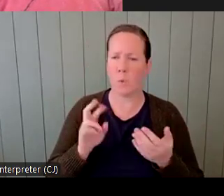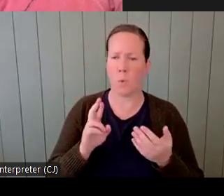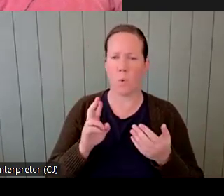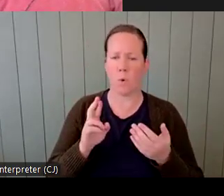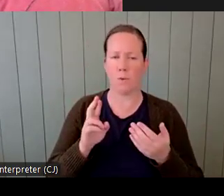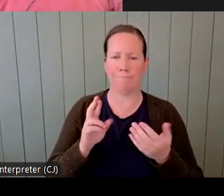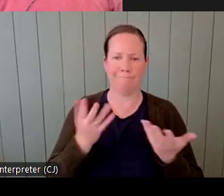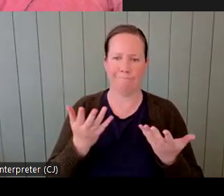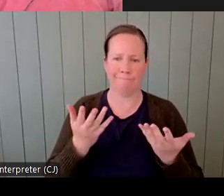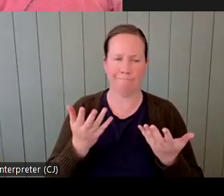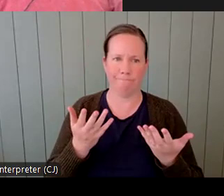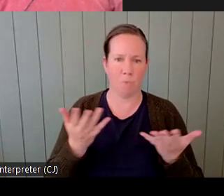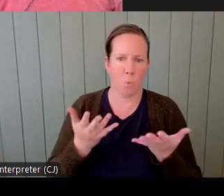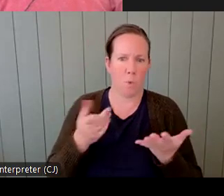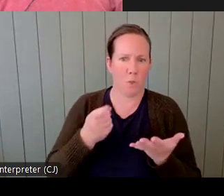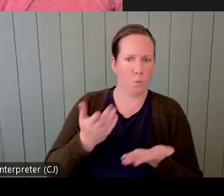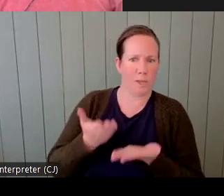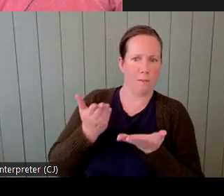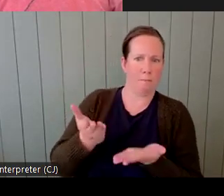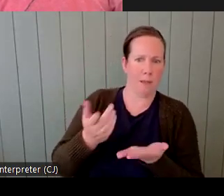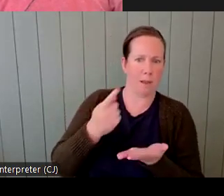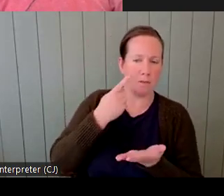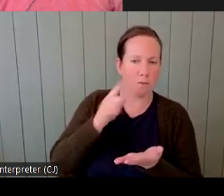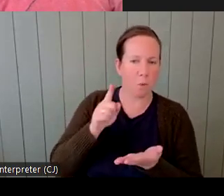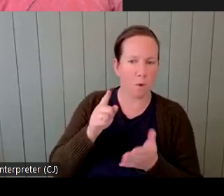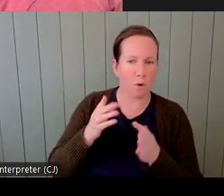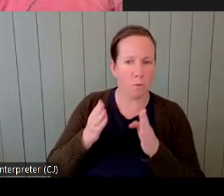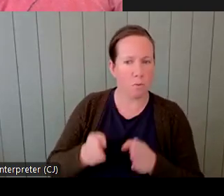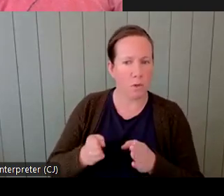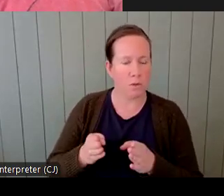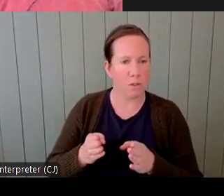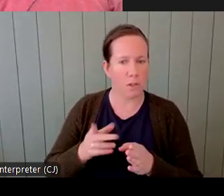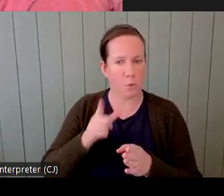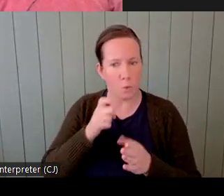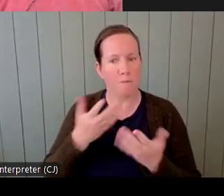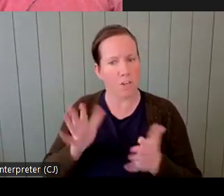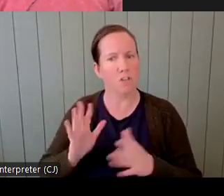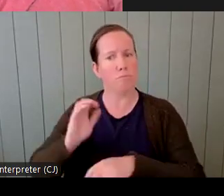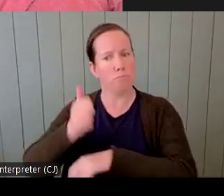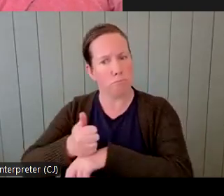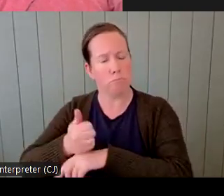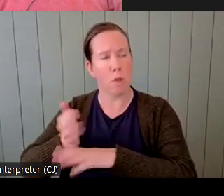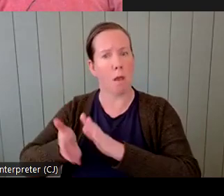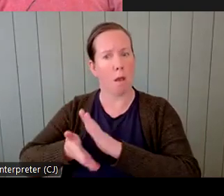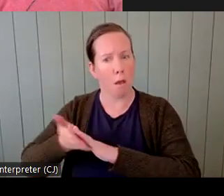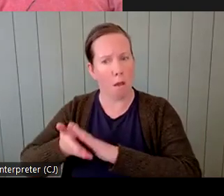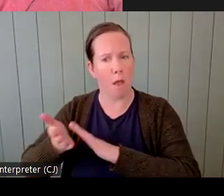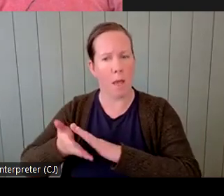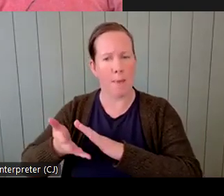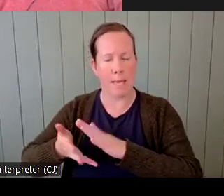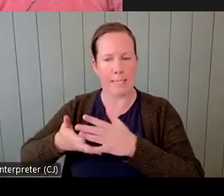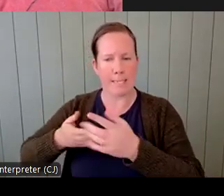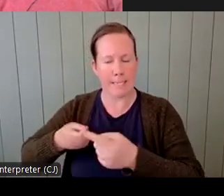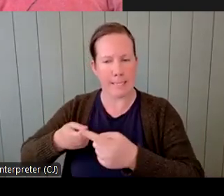seeking services from you who is maybe a little more established? And also, if you could talk a little bit